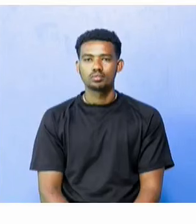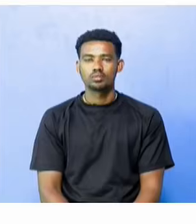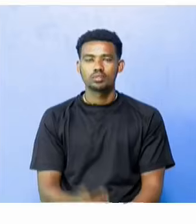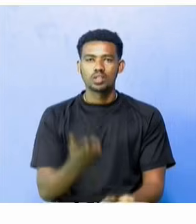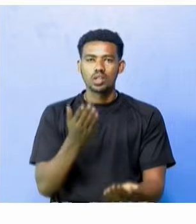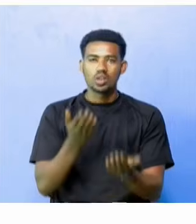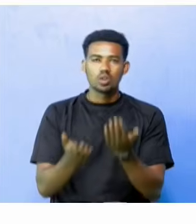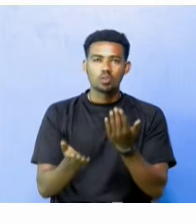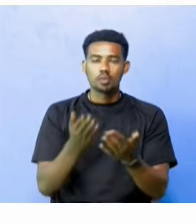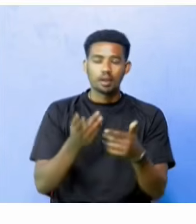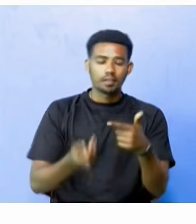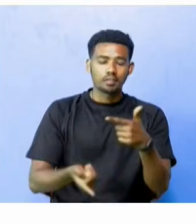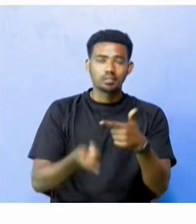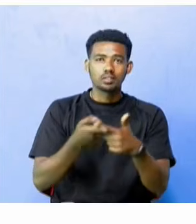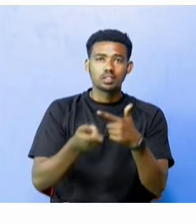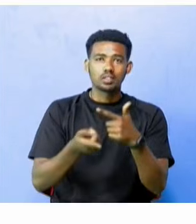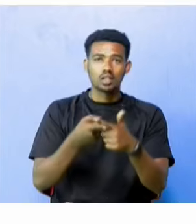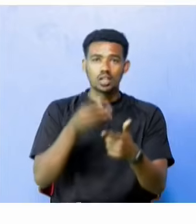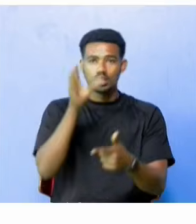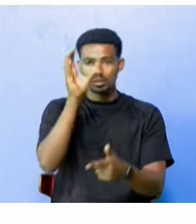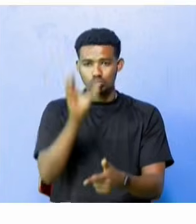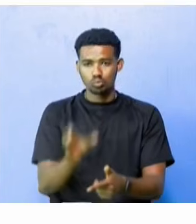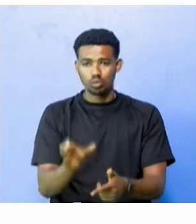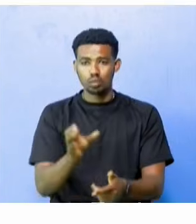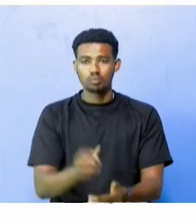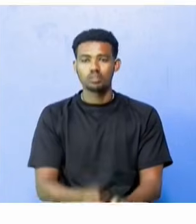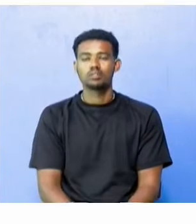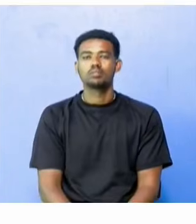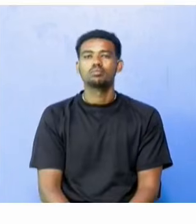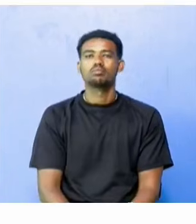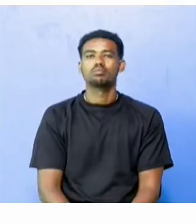on the second column, and